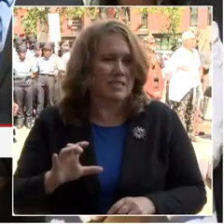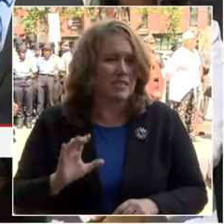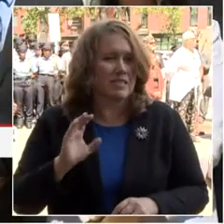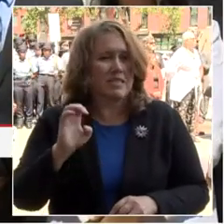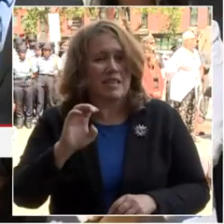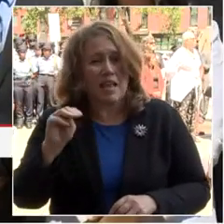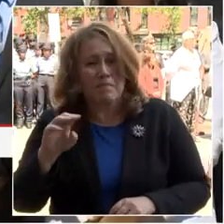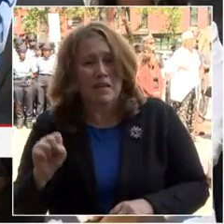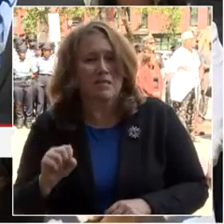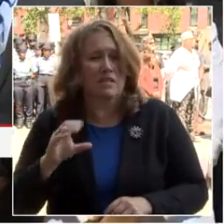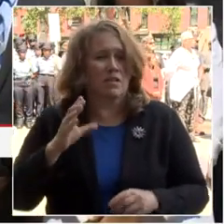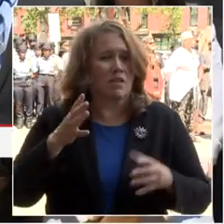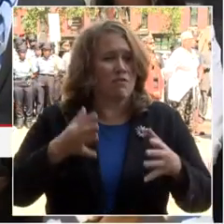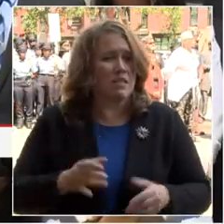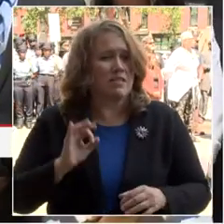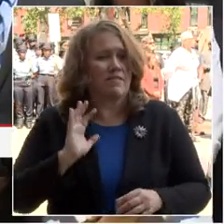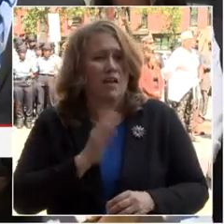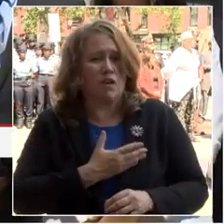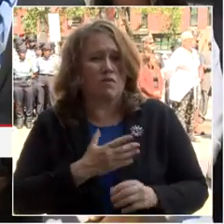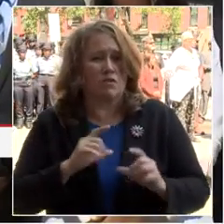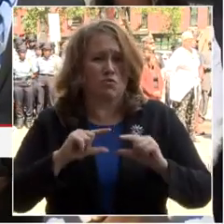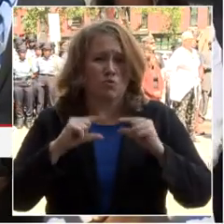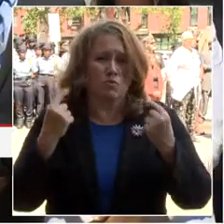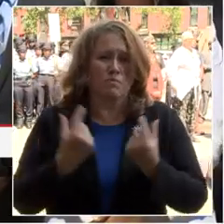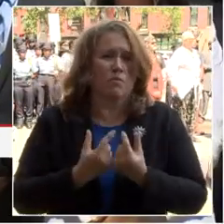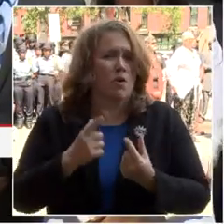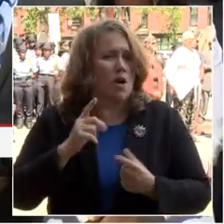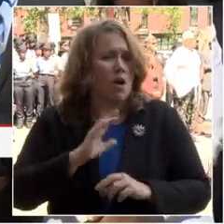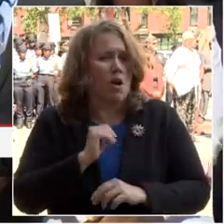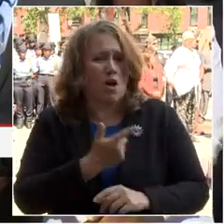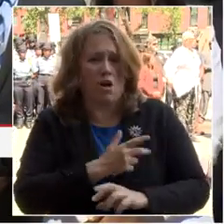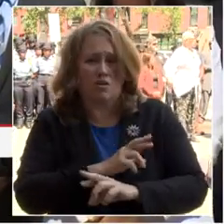rest of the District of Columbia government workers who will be